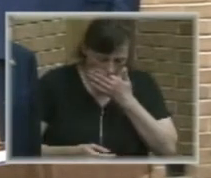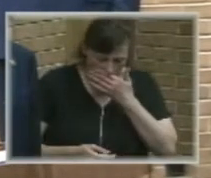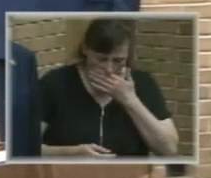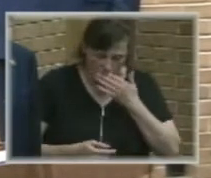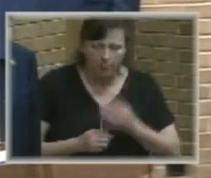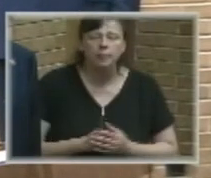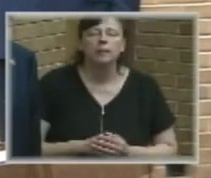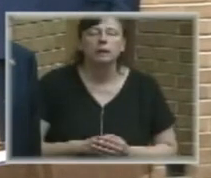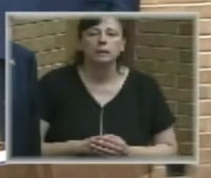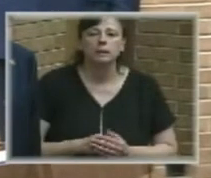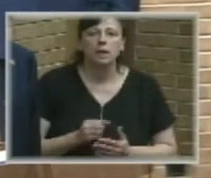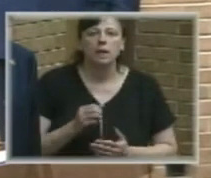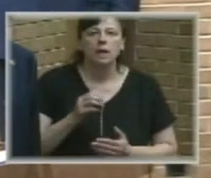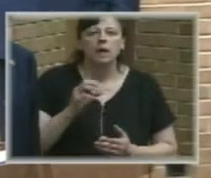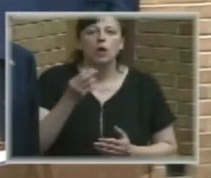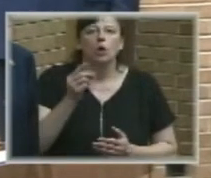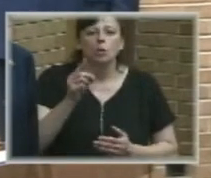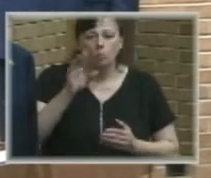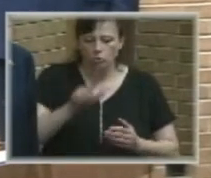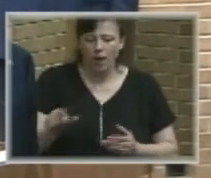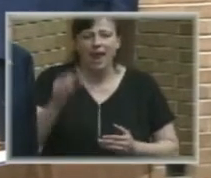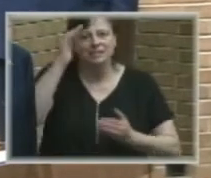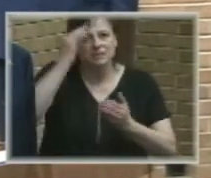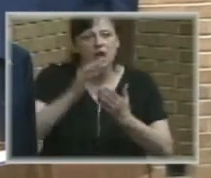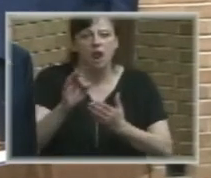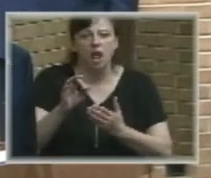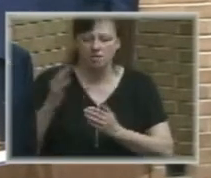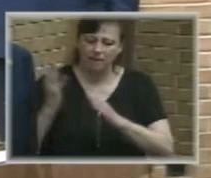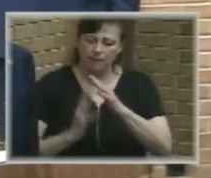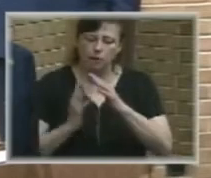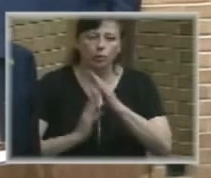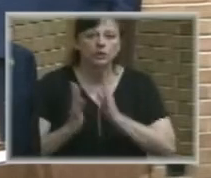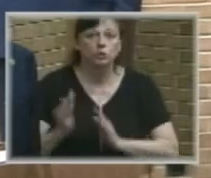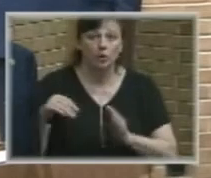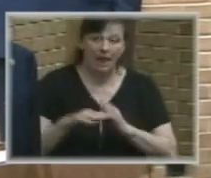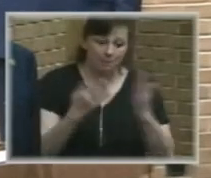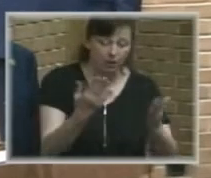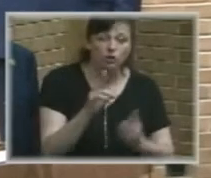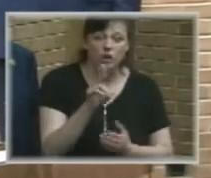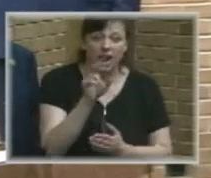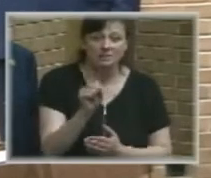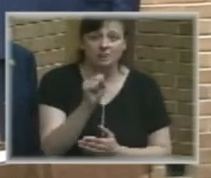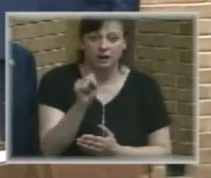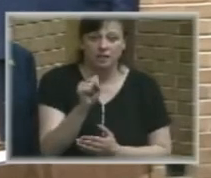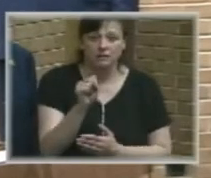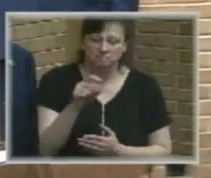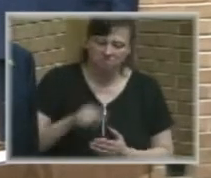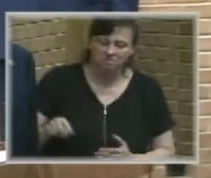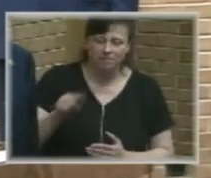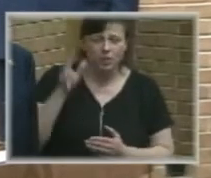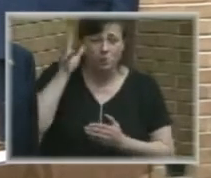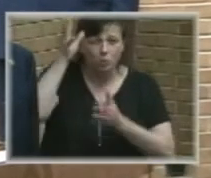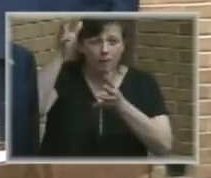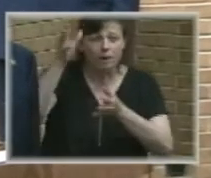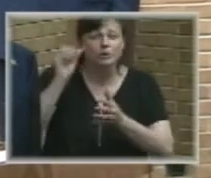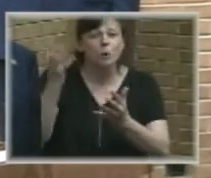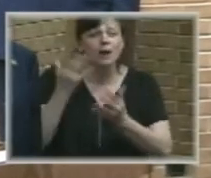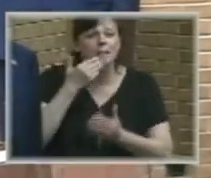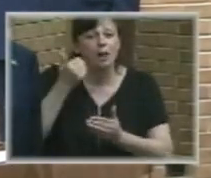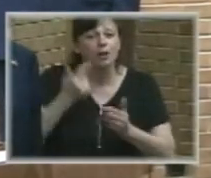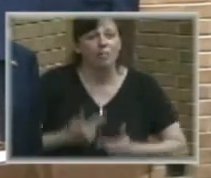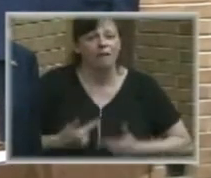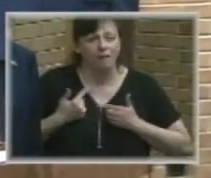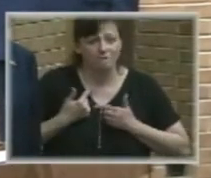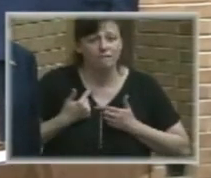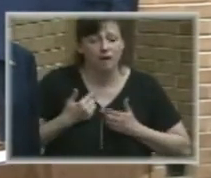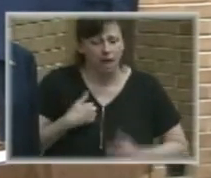as the grandson of immigrants who came to the United States in hopes of a better life. I'm the proud son of